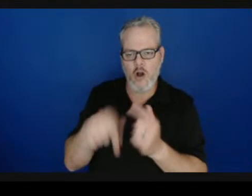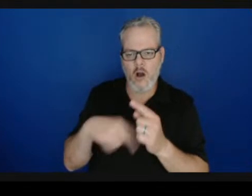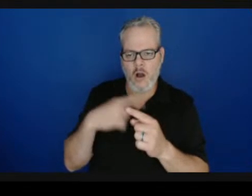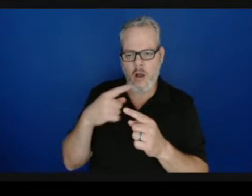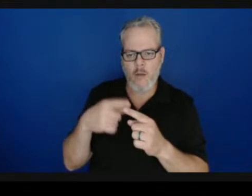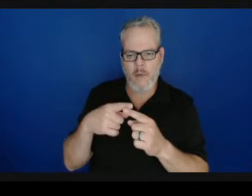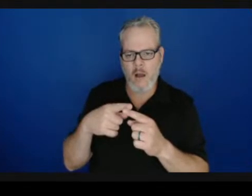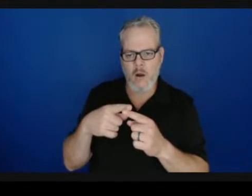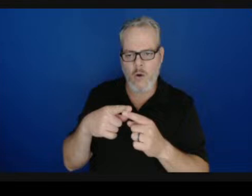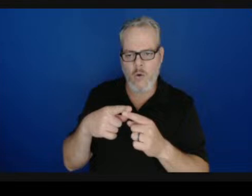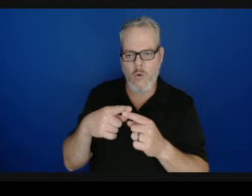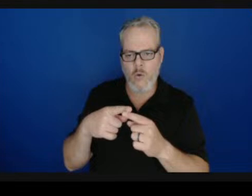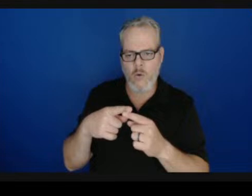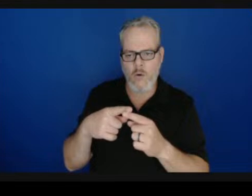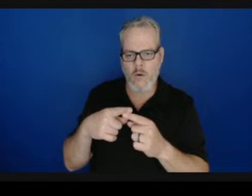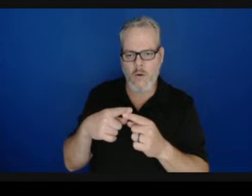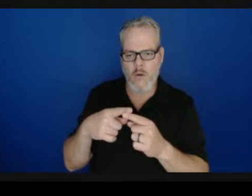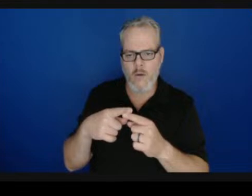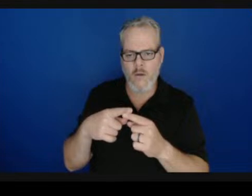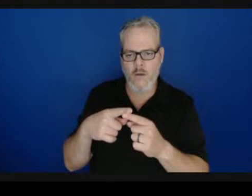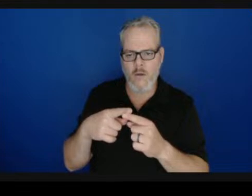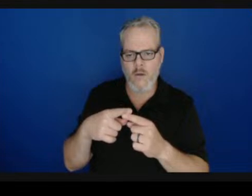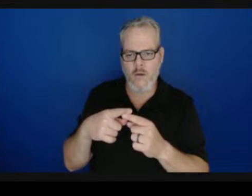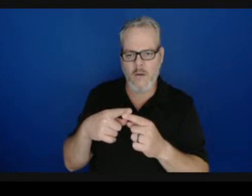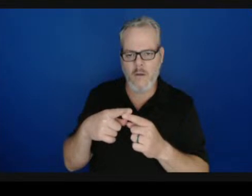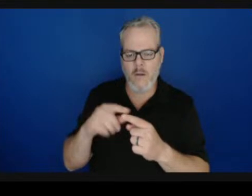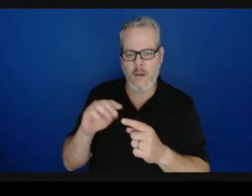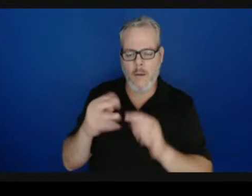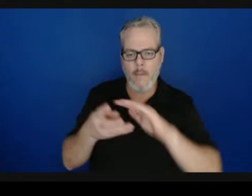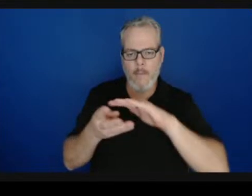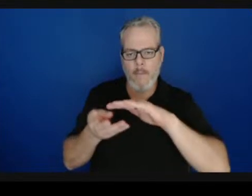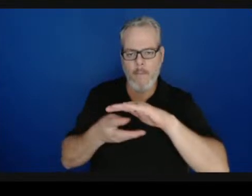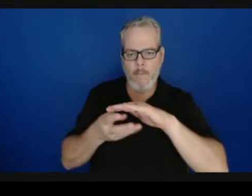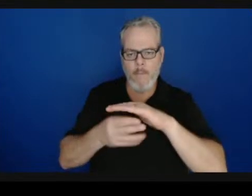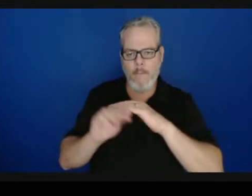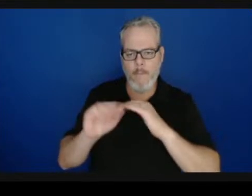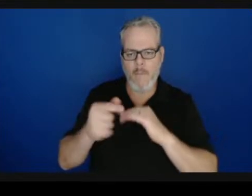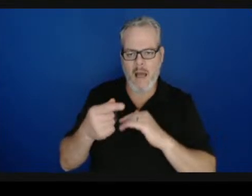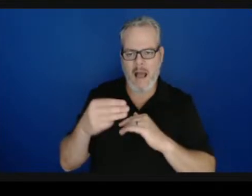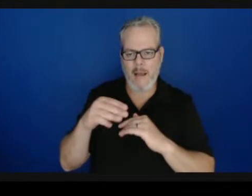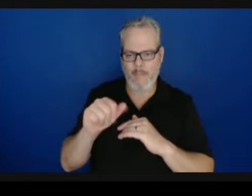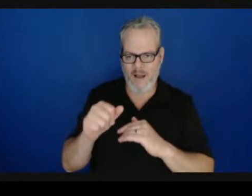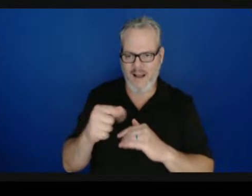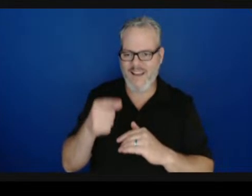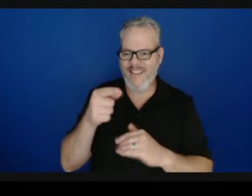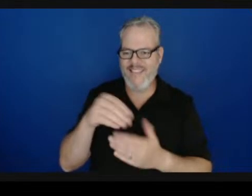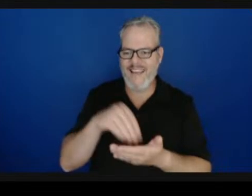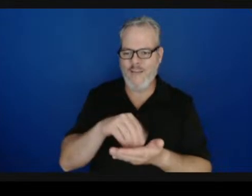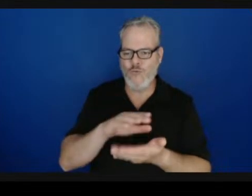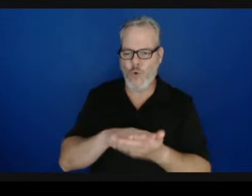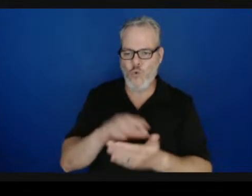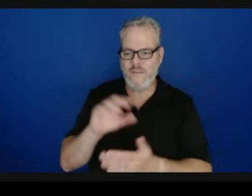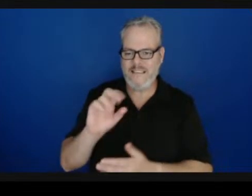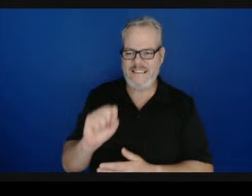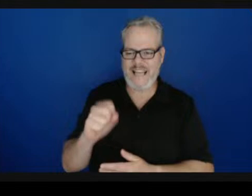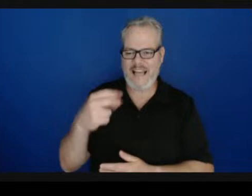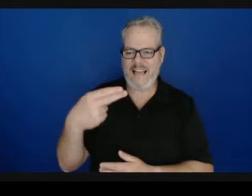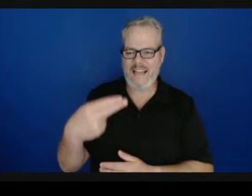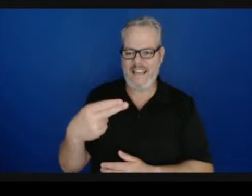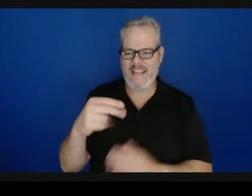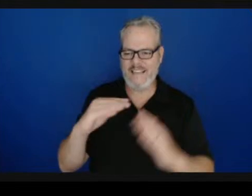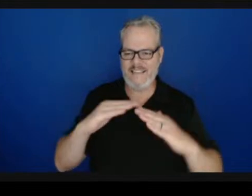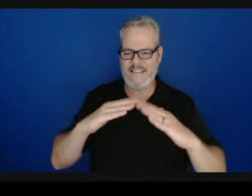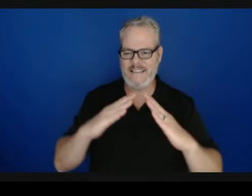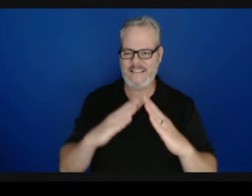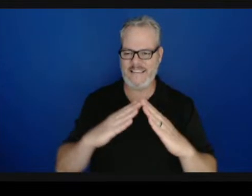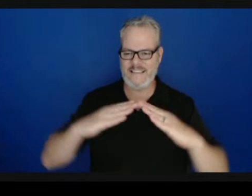the magma reservoirs, about which magma reservoirs feeding eruption. So they note the Sandhill tilt meter